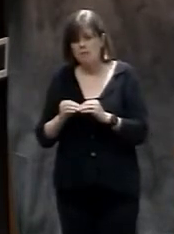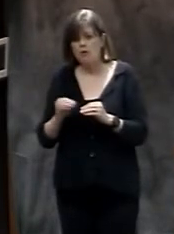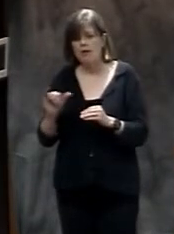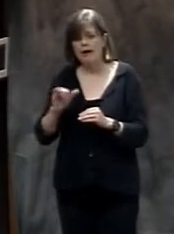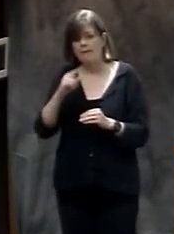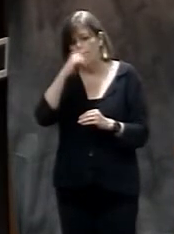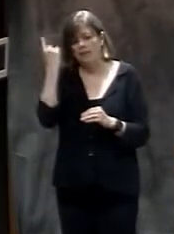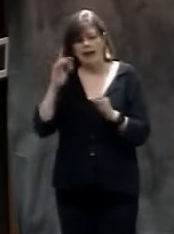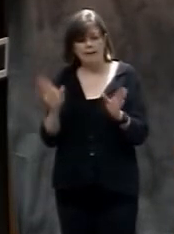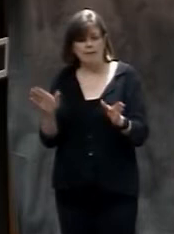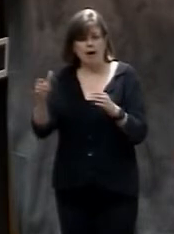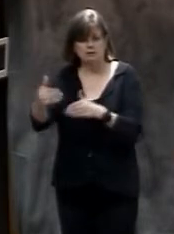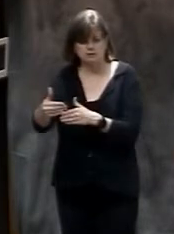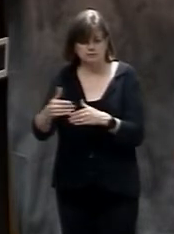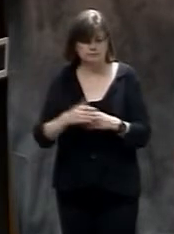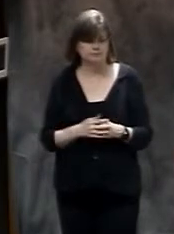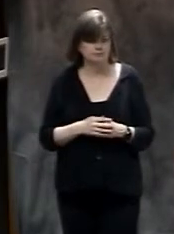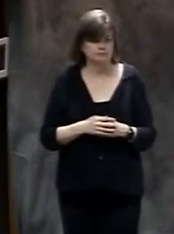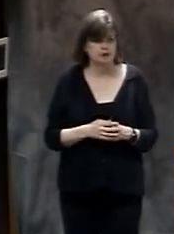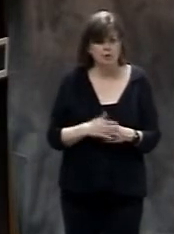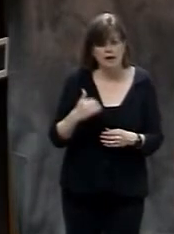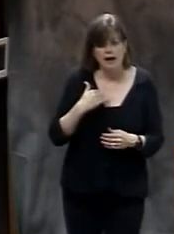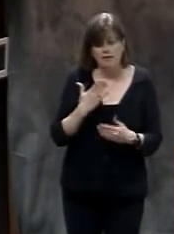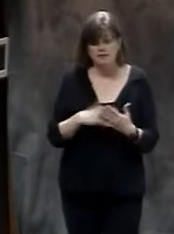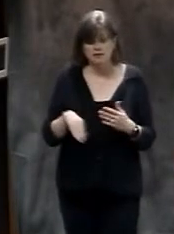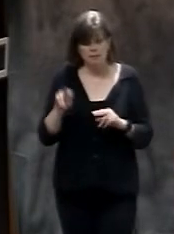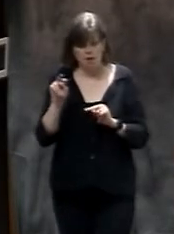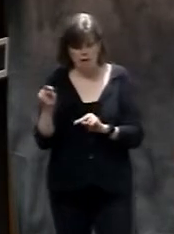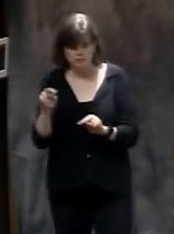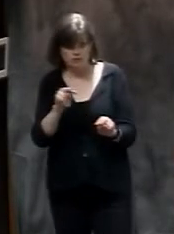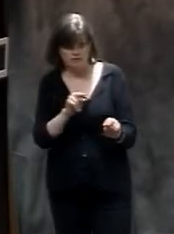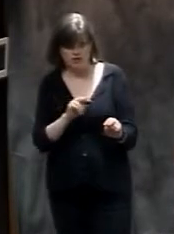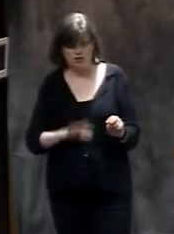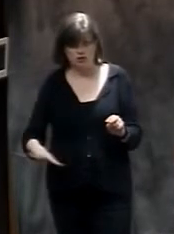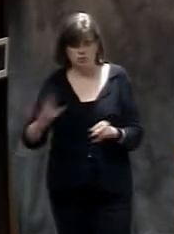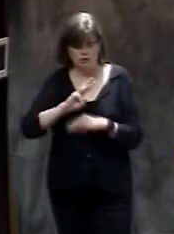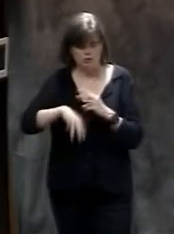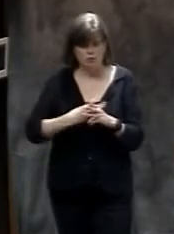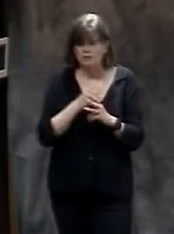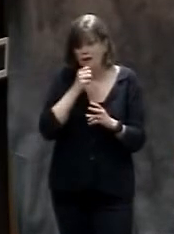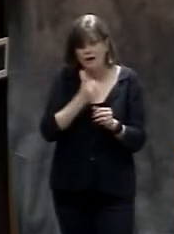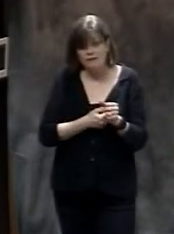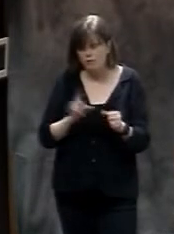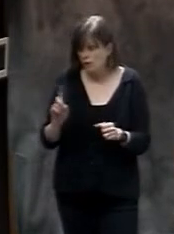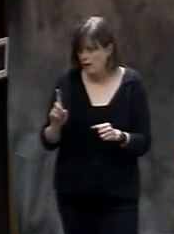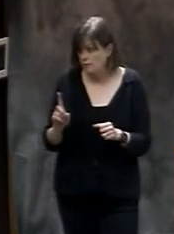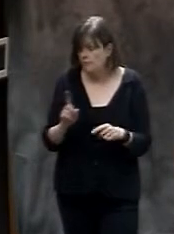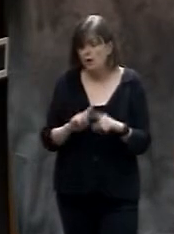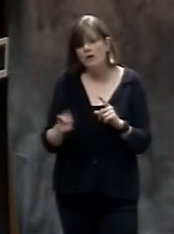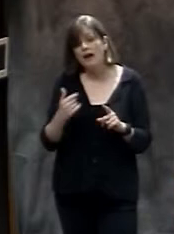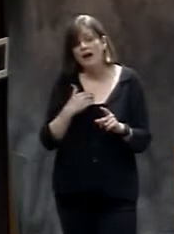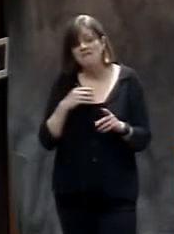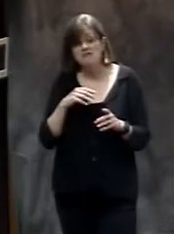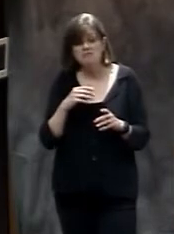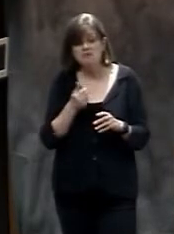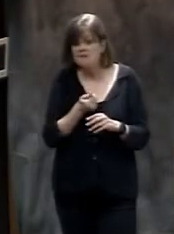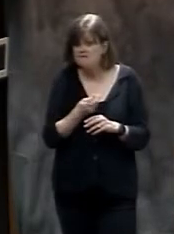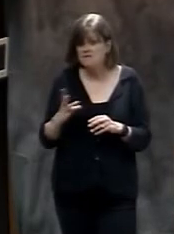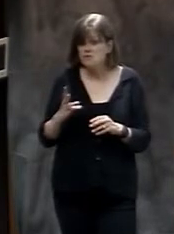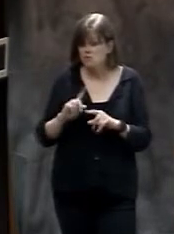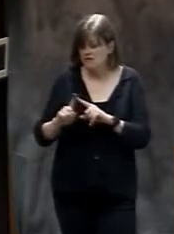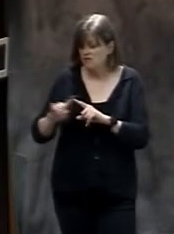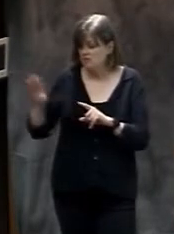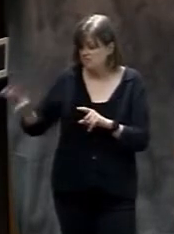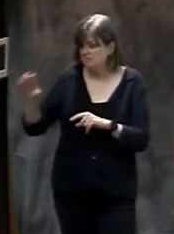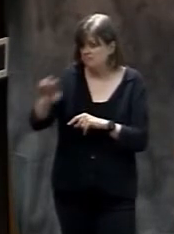box. We have some observations around the world, not everywhere, but we have them in a handful of locations of where